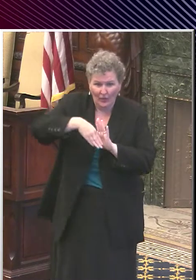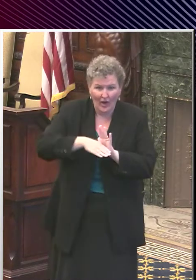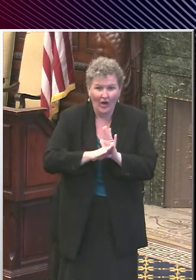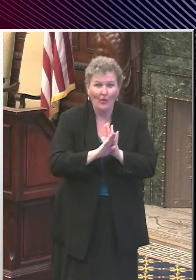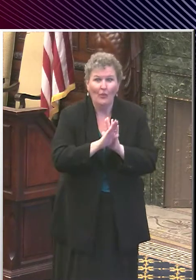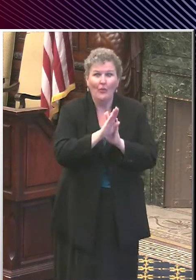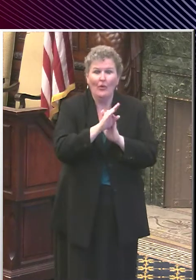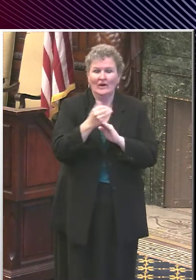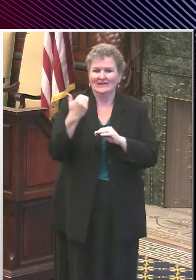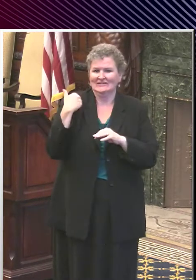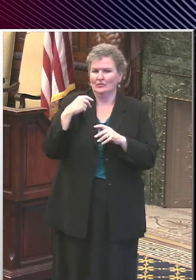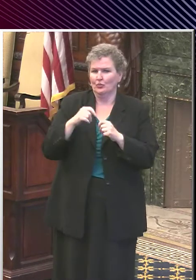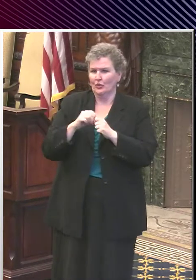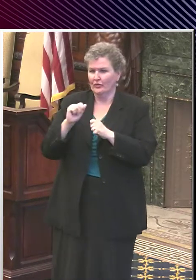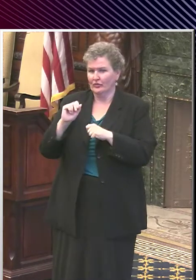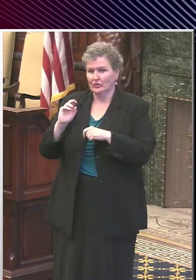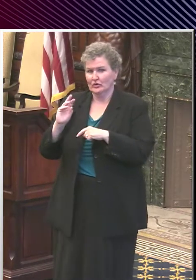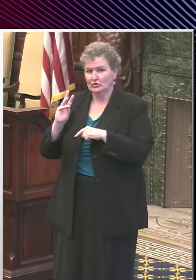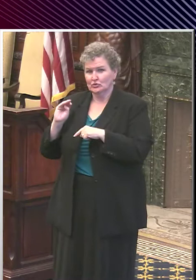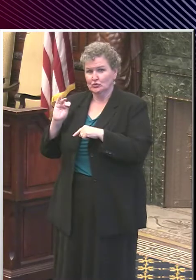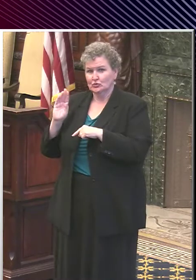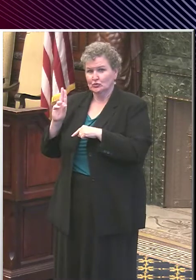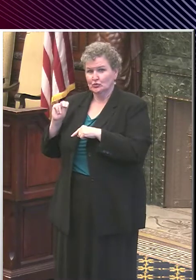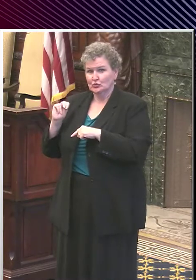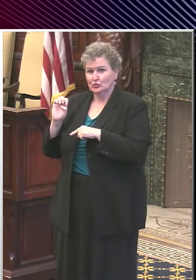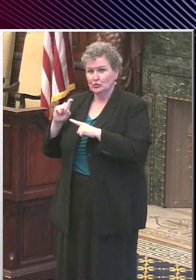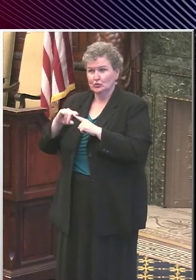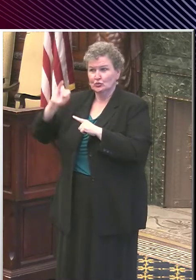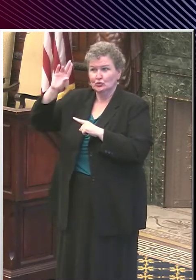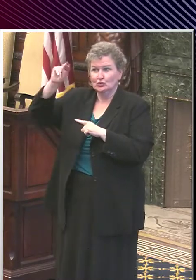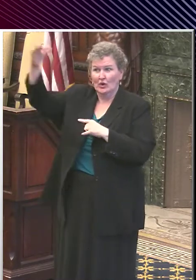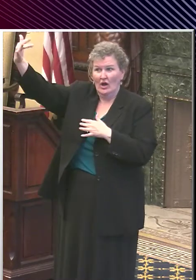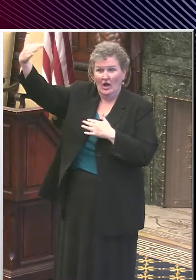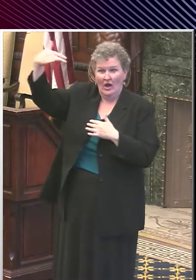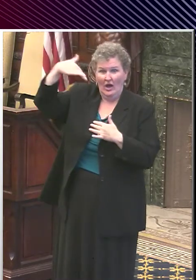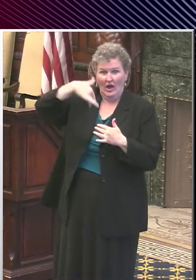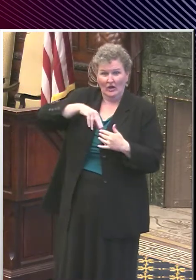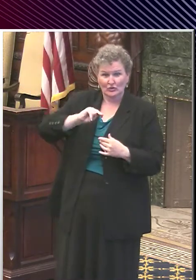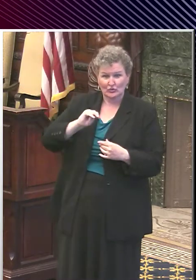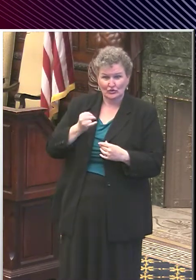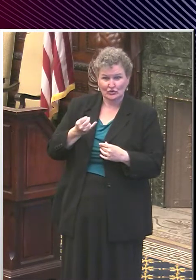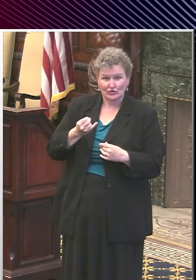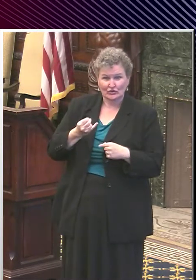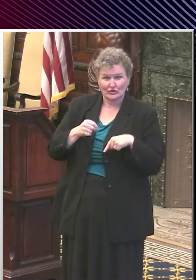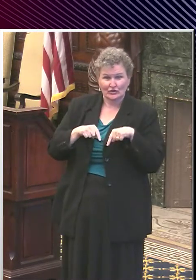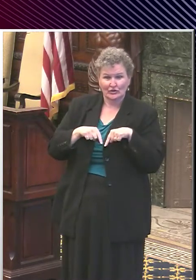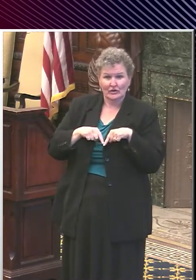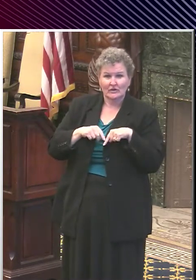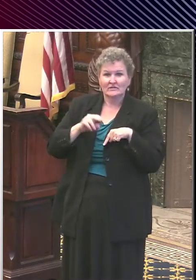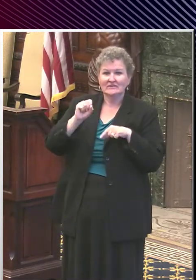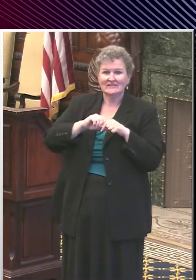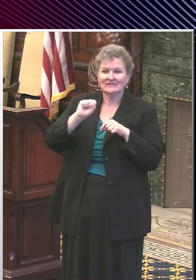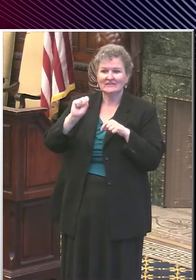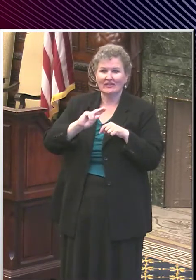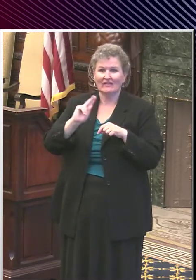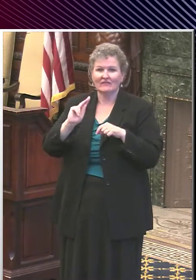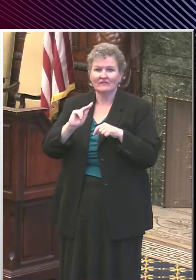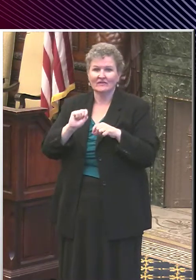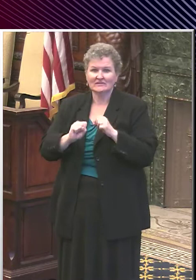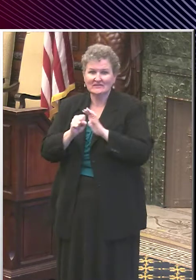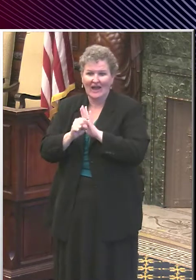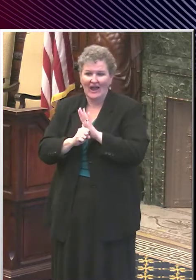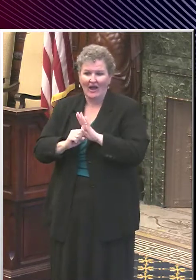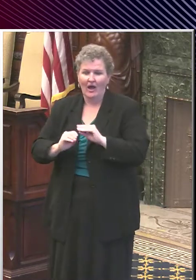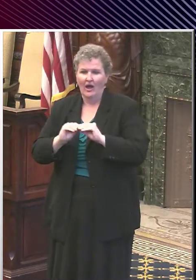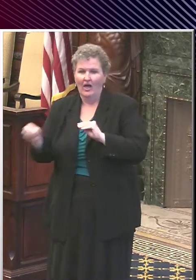City and that spread south and west and hit Philadelphia on the way. Then after southern states reopened too quickly and too recklessly,